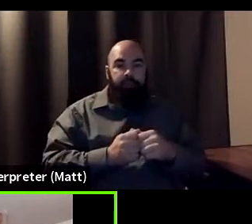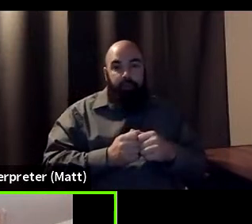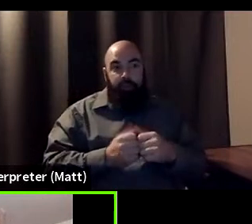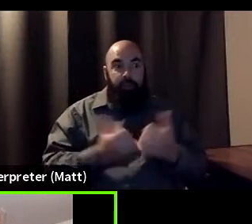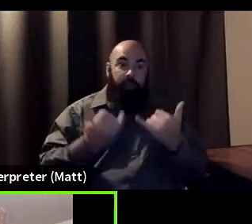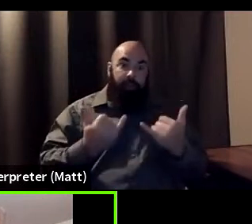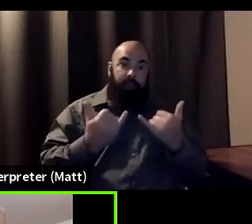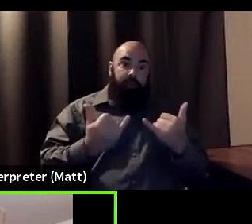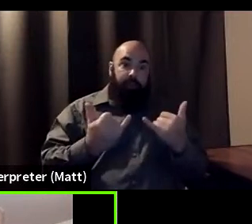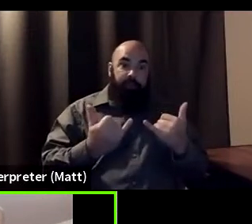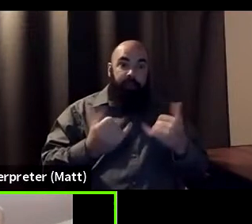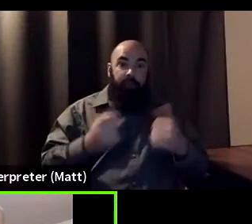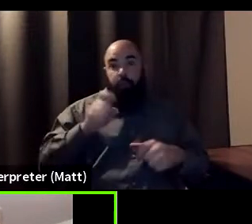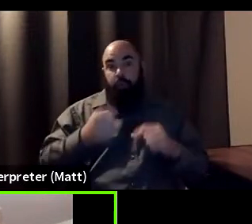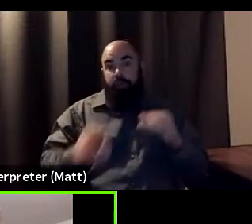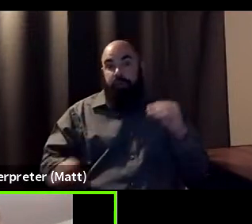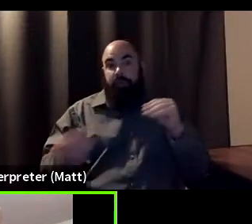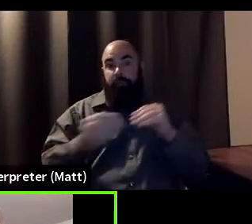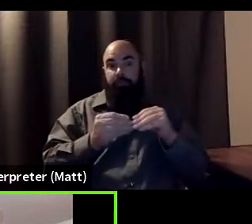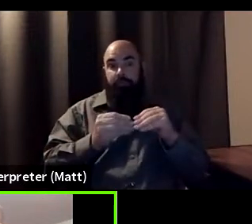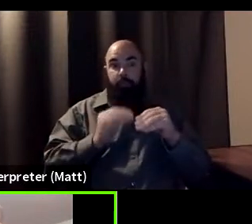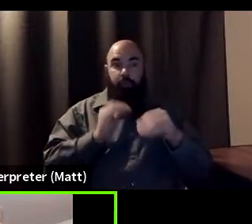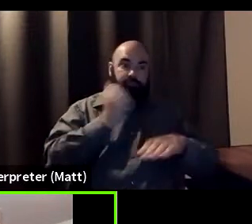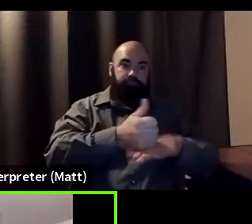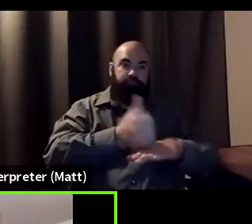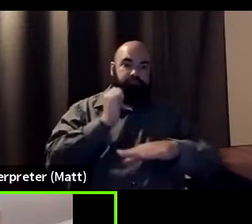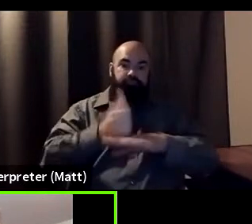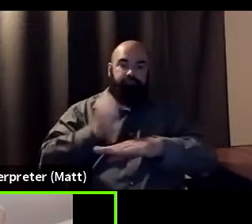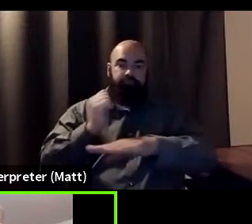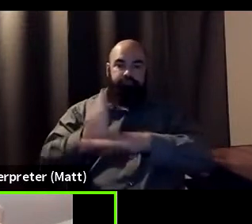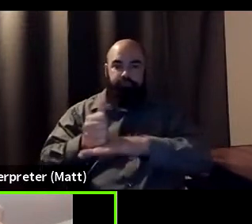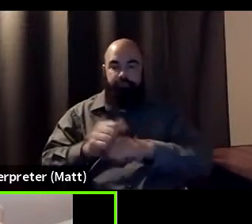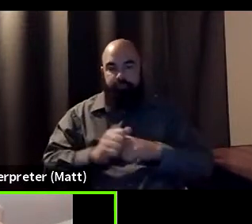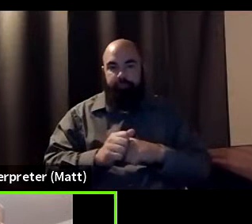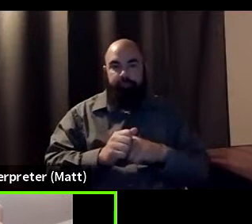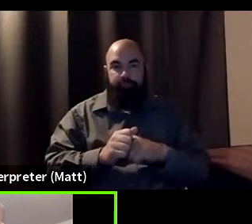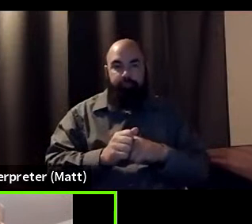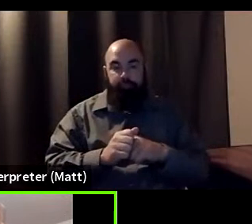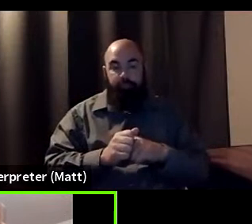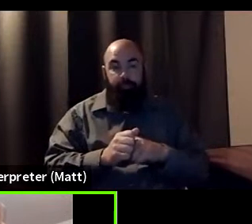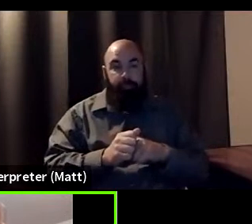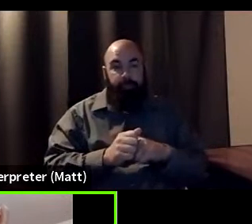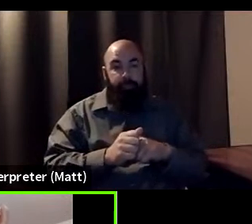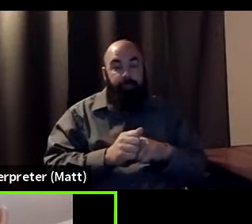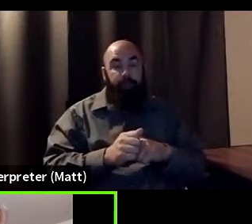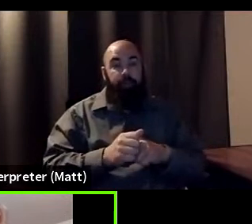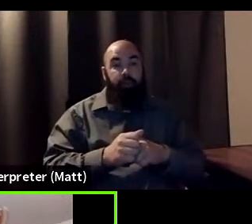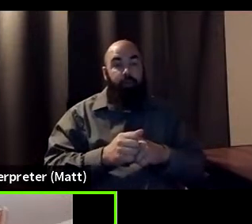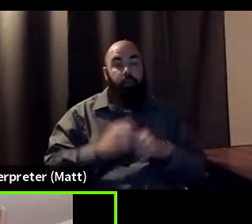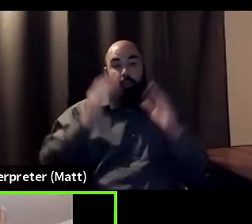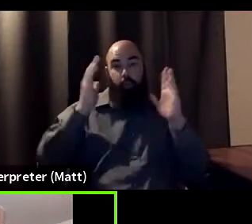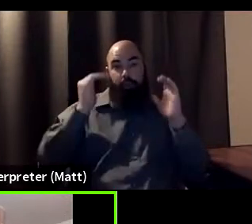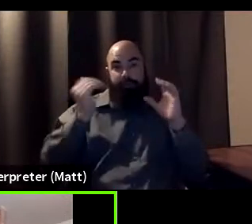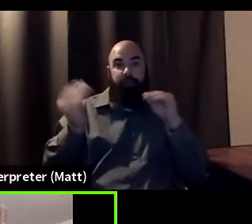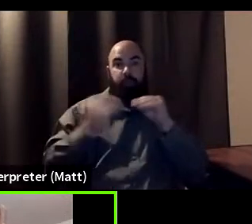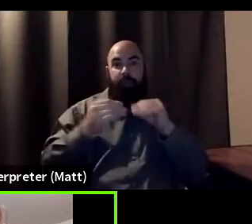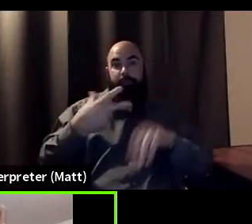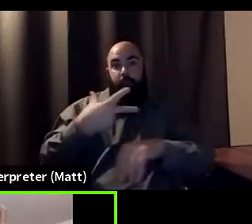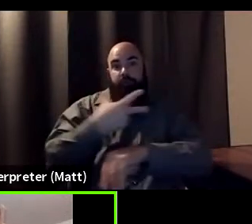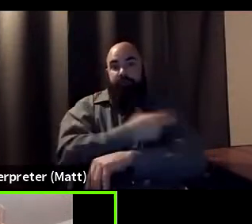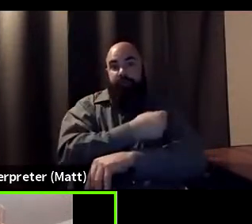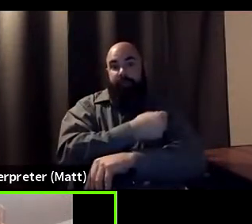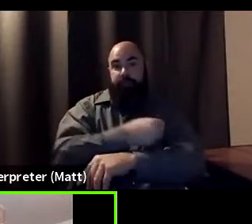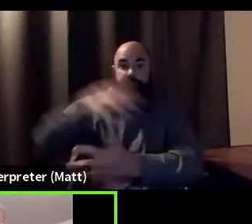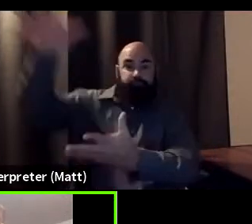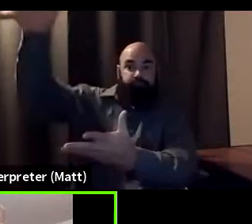be looking forward to when the vaccine supply opens up, and we'll be hosting even larger scale clinics. The largest one we